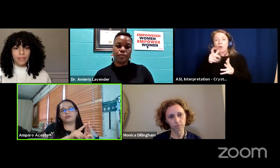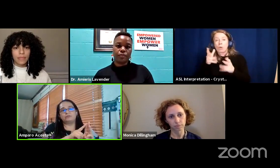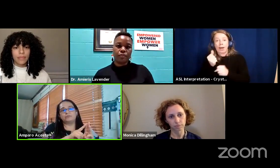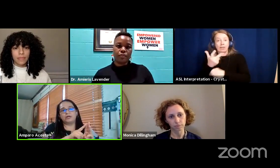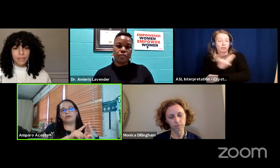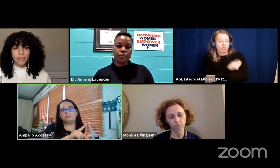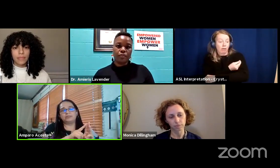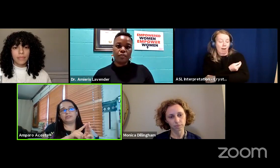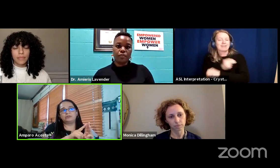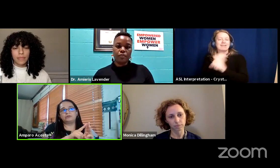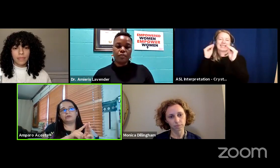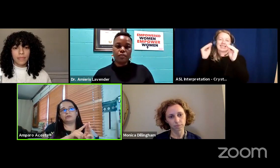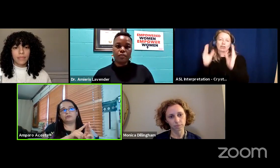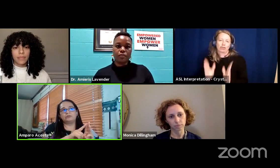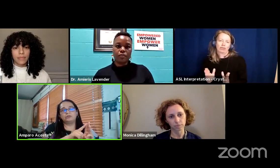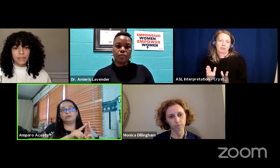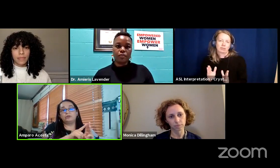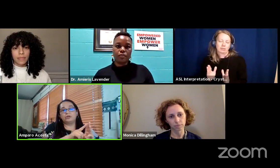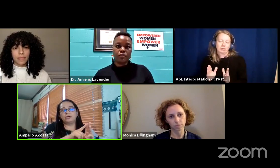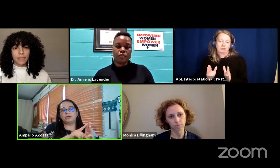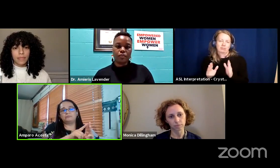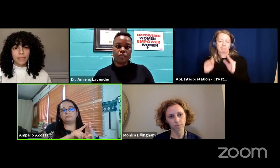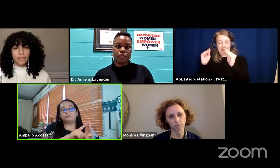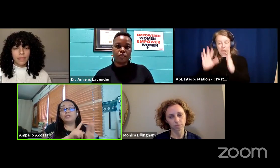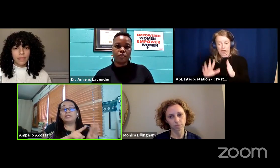teachers from kindergarten,